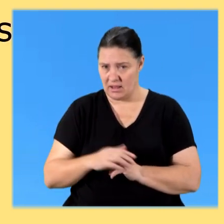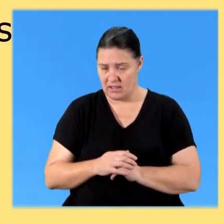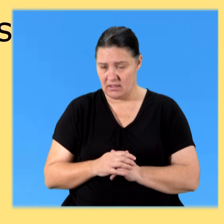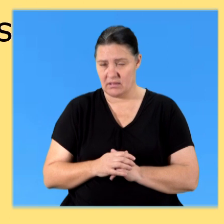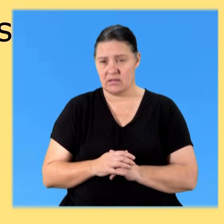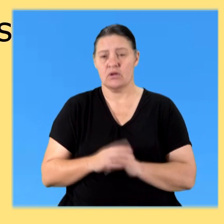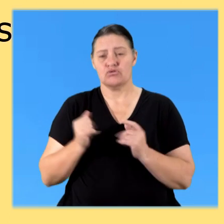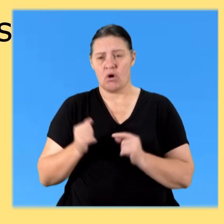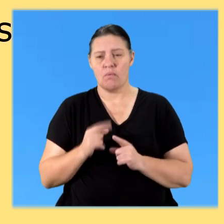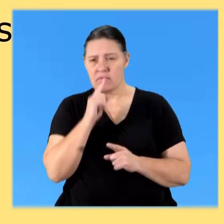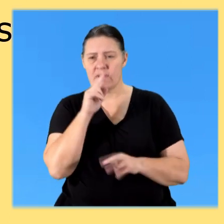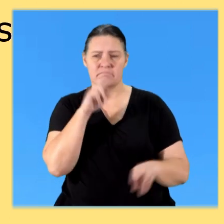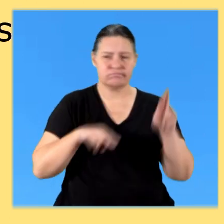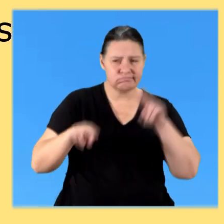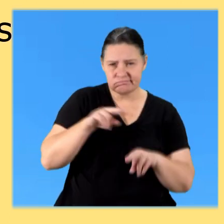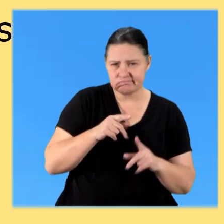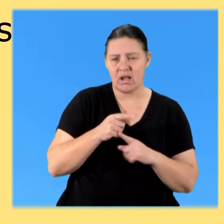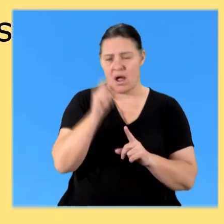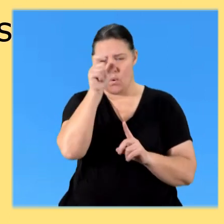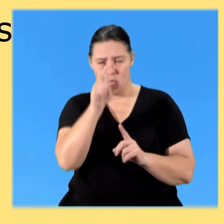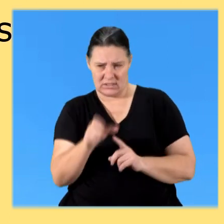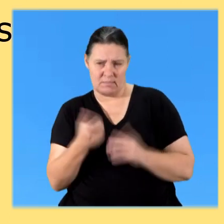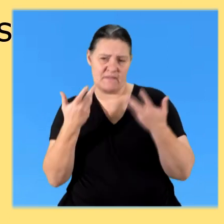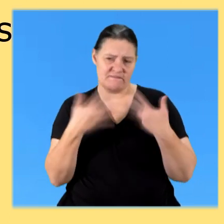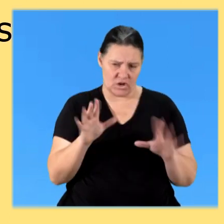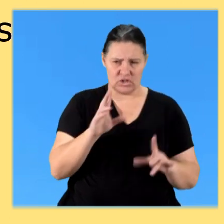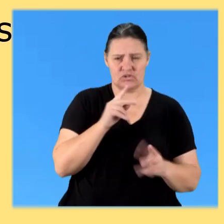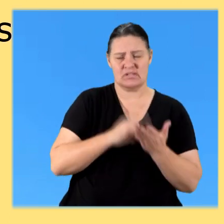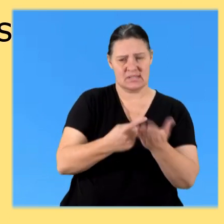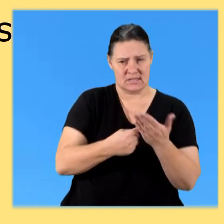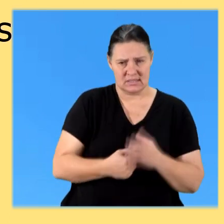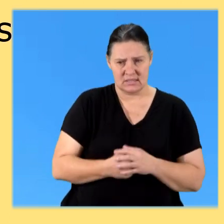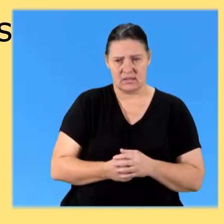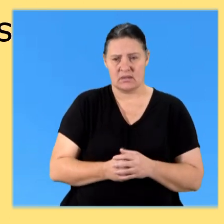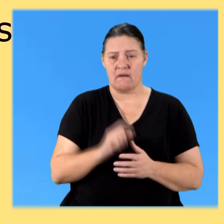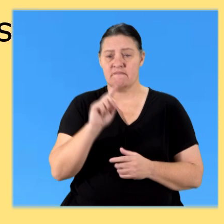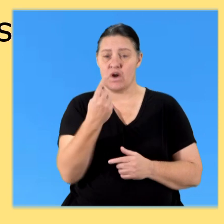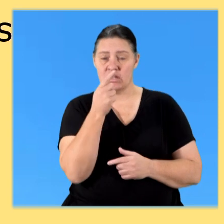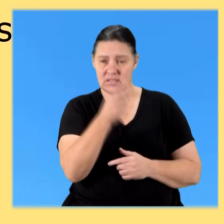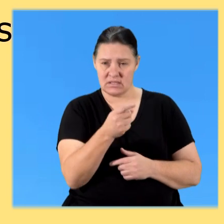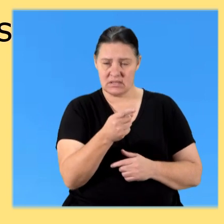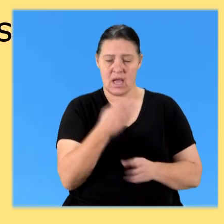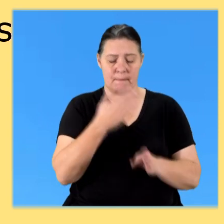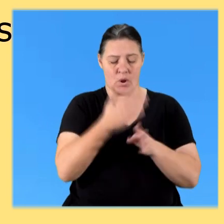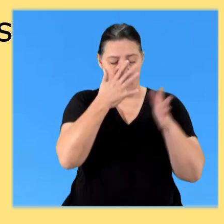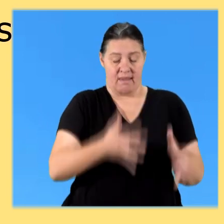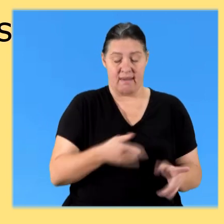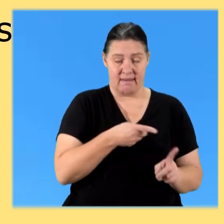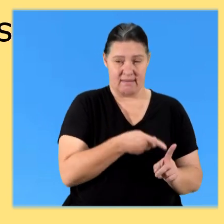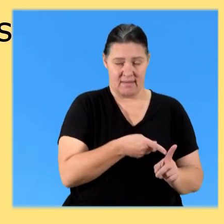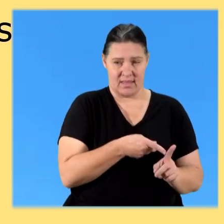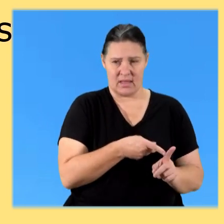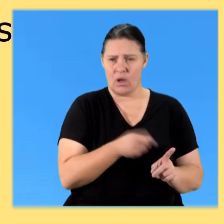We will revise some of the words that we have already spoken of. The first one is